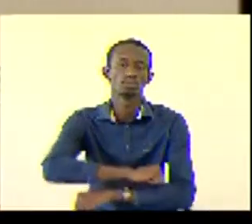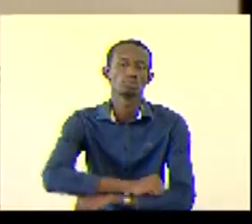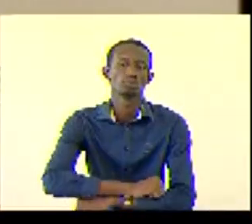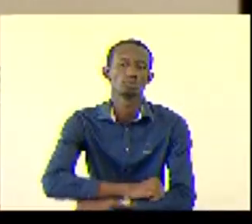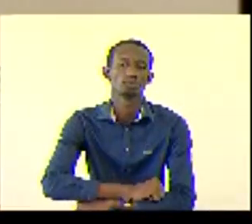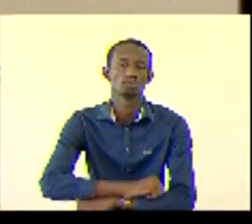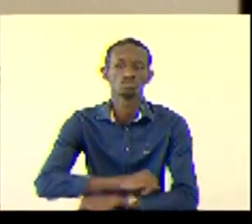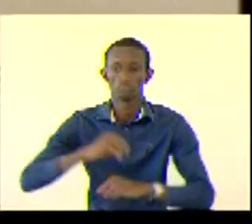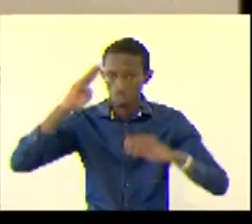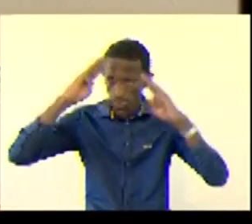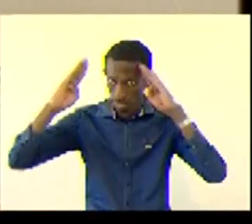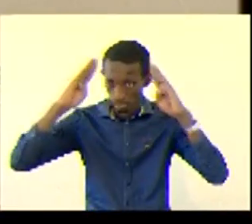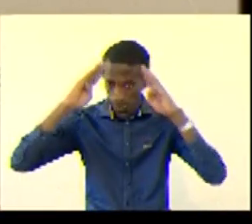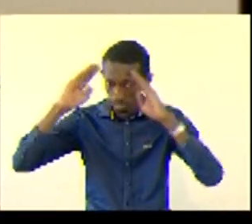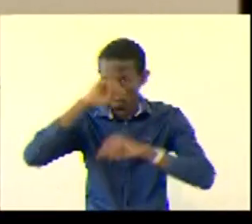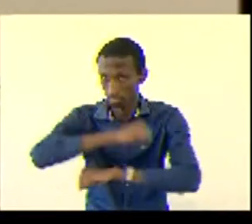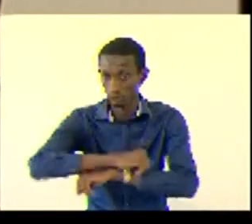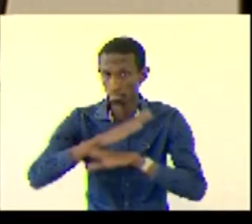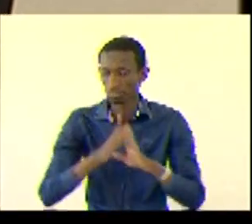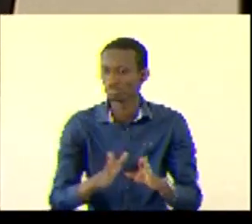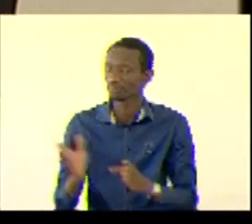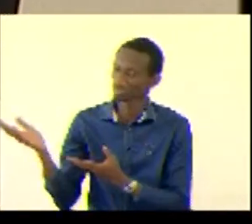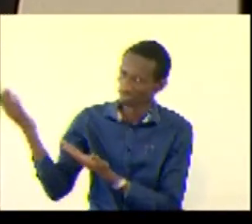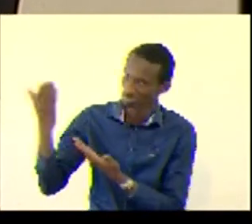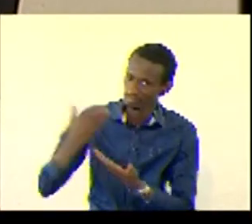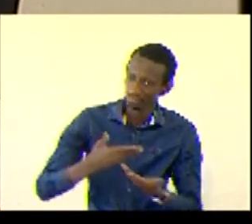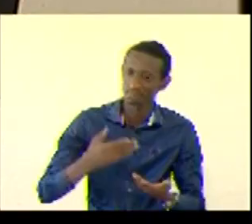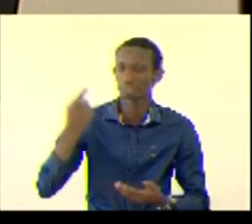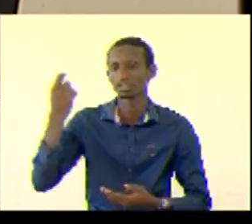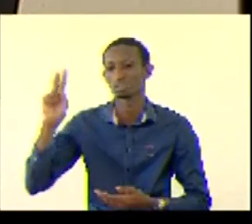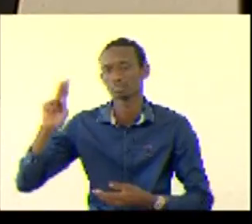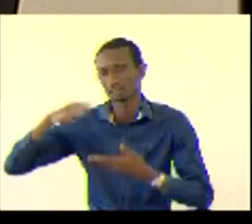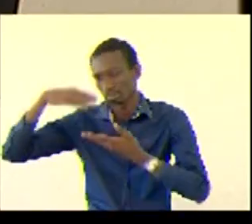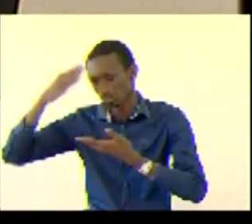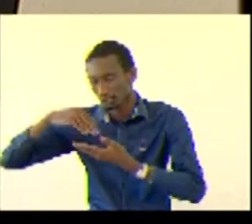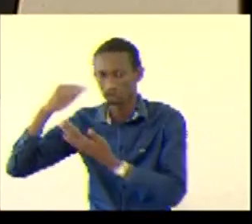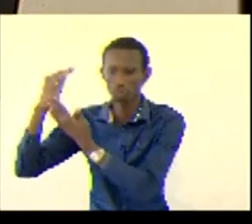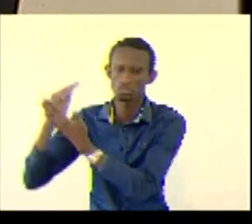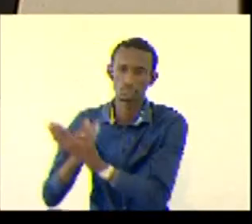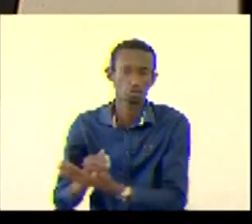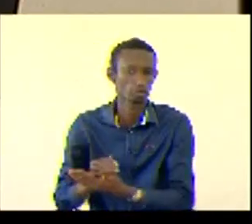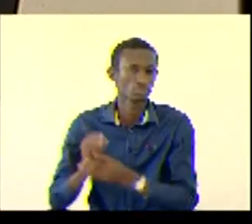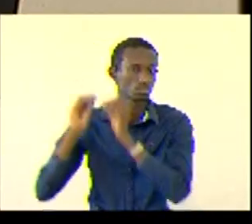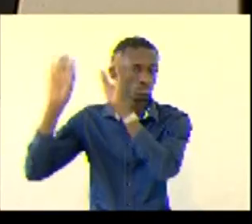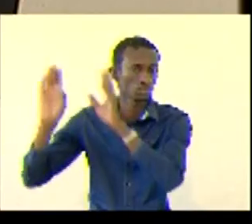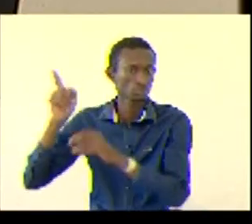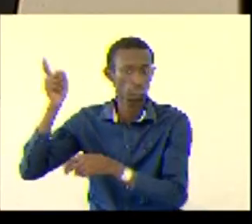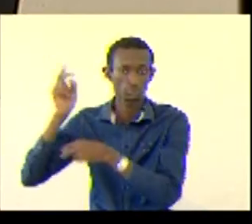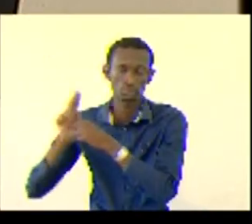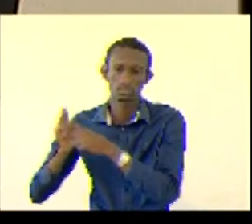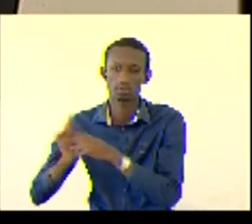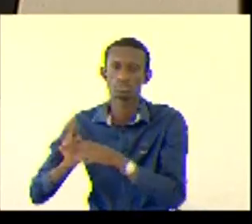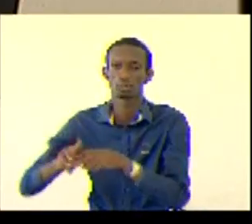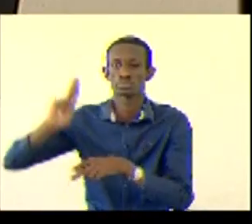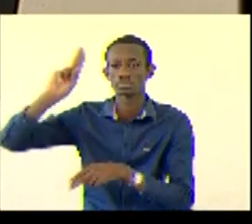Hello, dear students. Welcome back to this TV Learning Series program. I'm Teacher Patrick once again, and I will